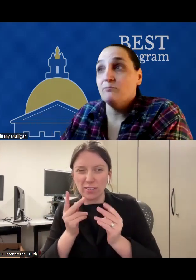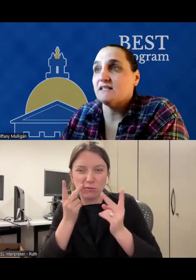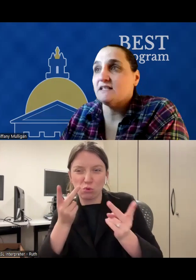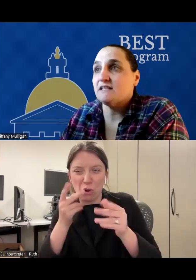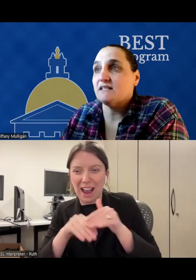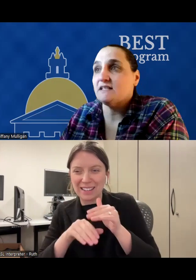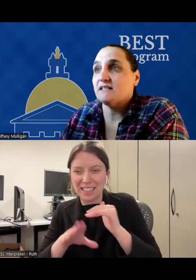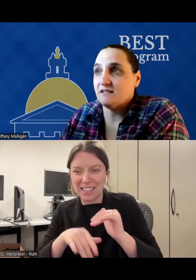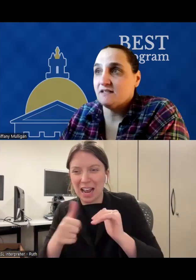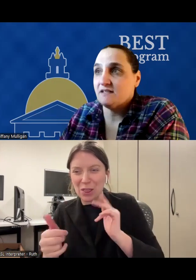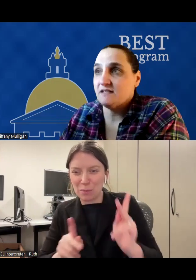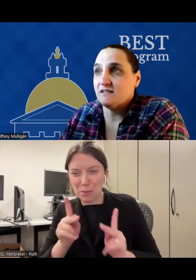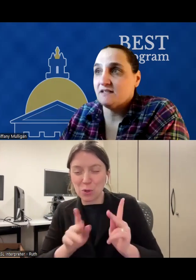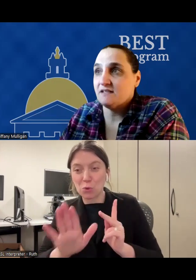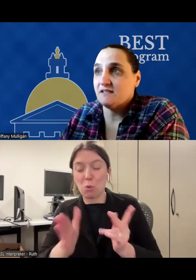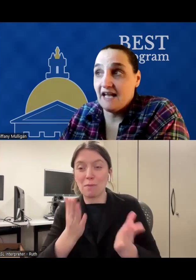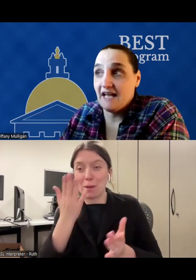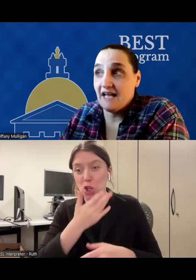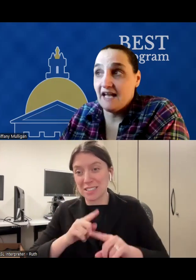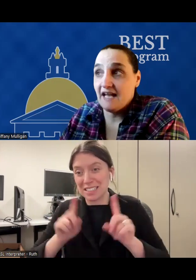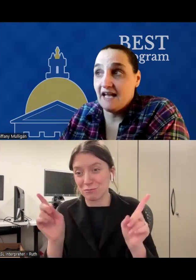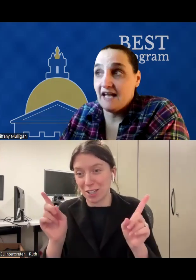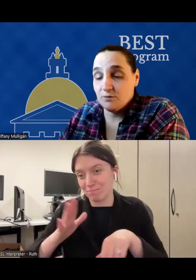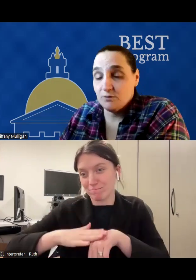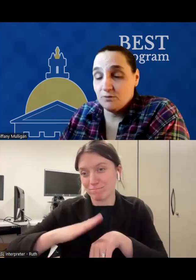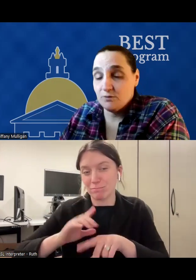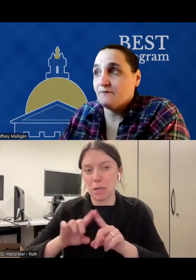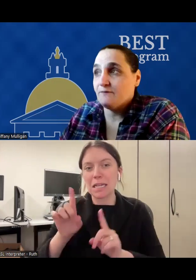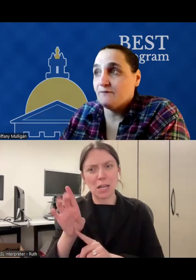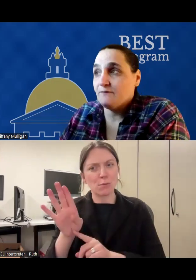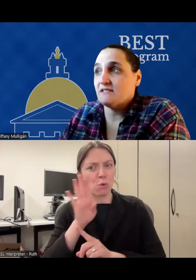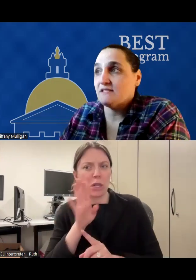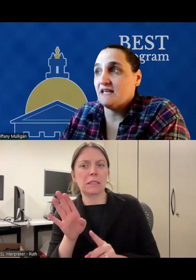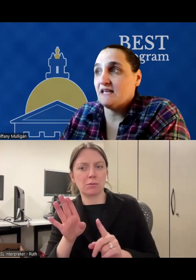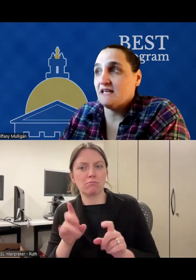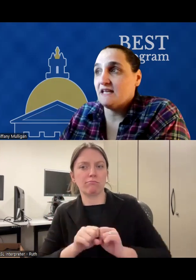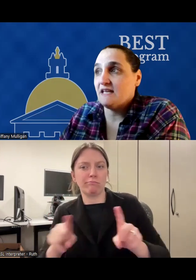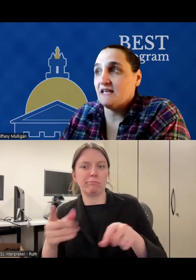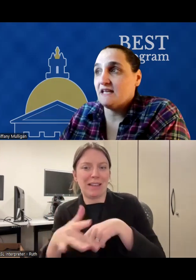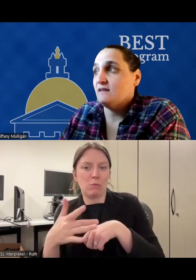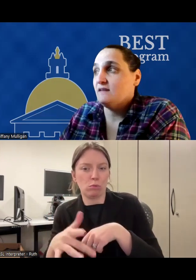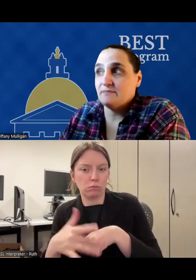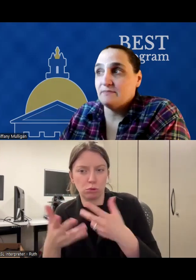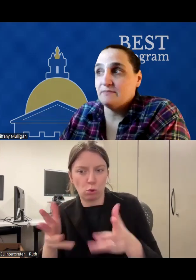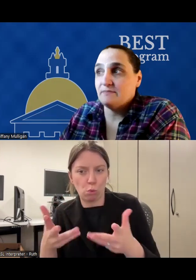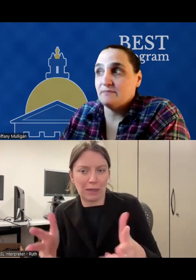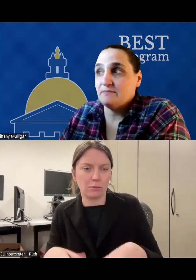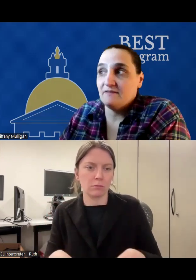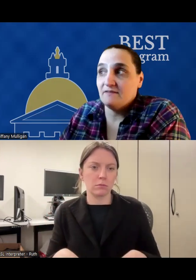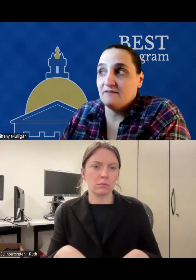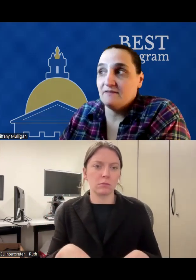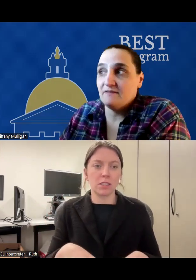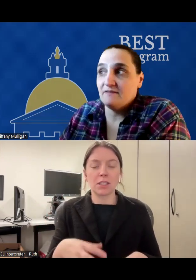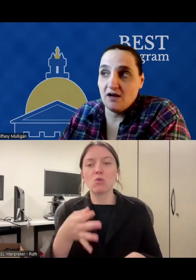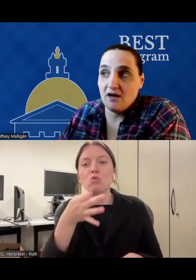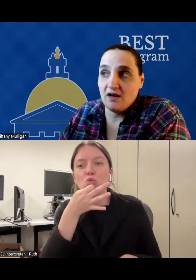might not see some of the things that I have. But the dashboard should be live for anyone who has the AP. And then these should be live shortly if they're